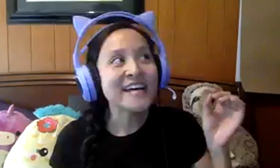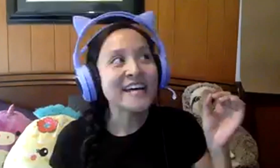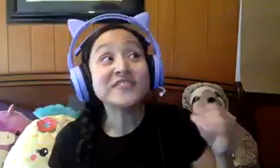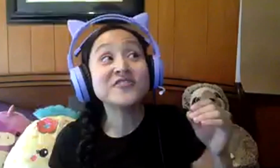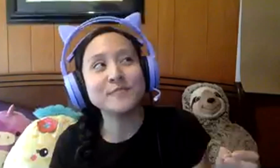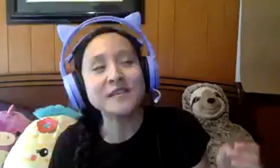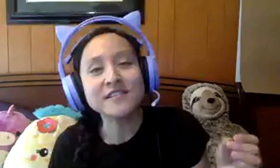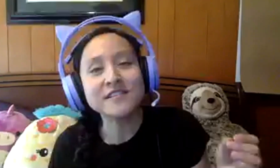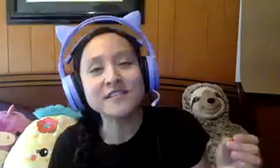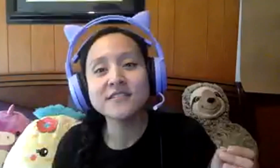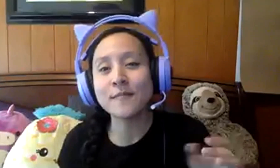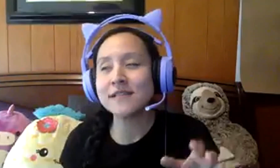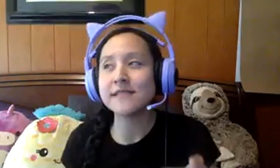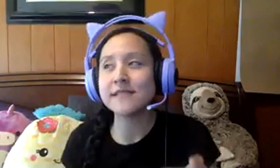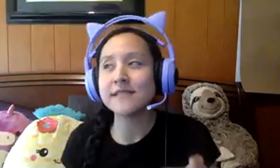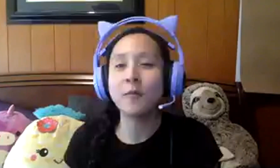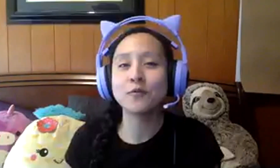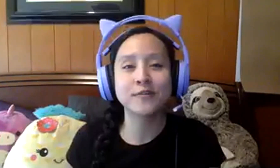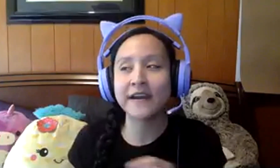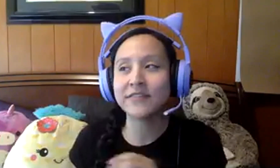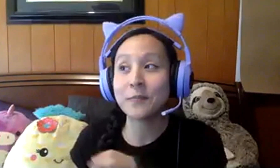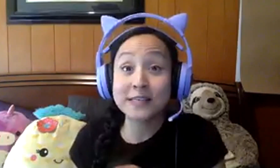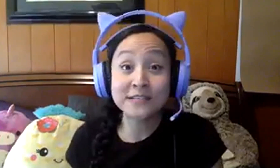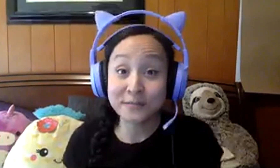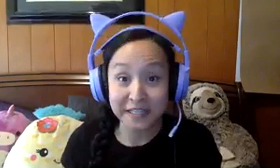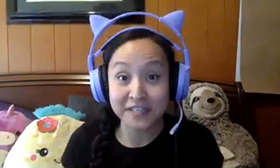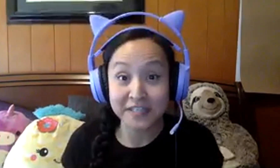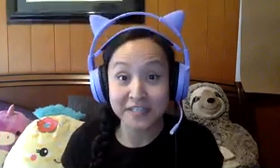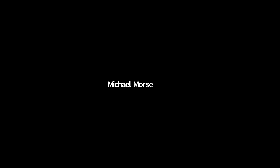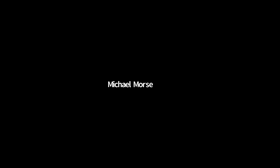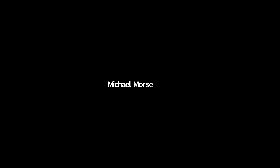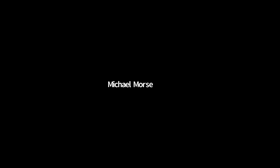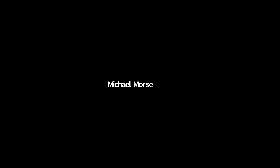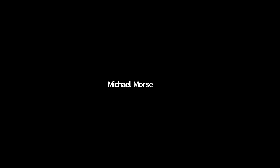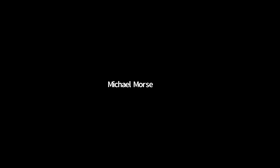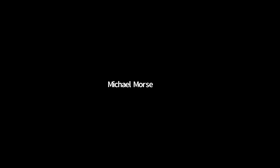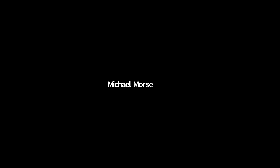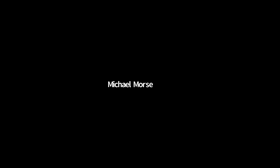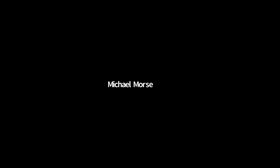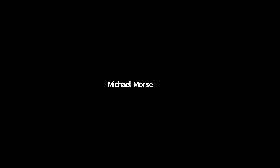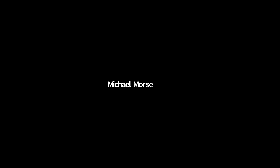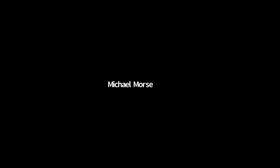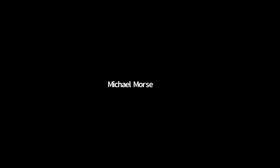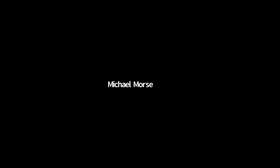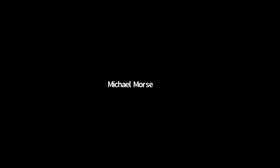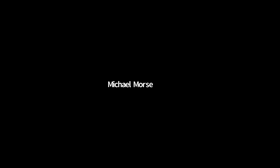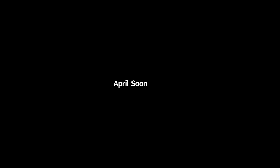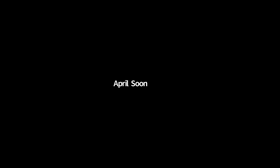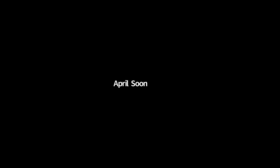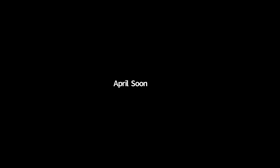And which streaming service on my laptop will provide the best illumination for my instant cup of noodles?